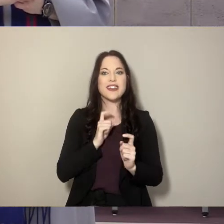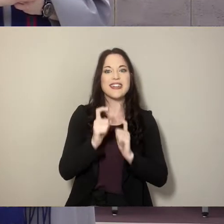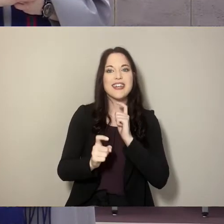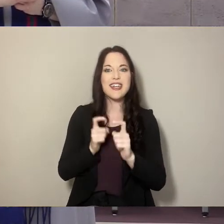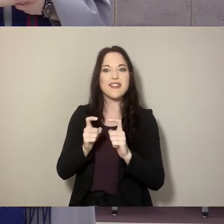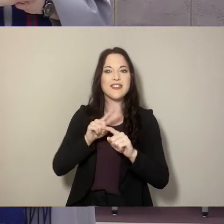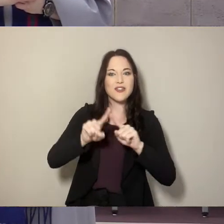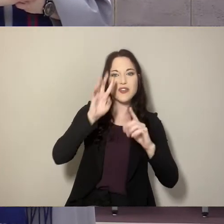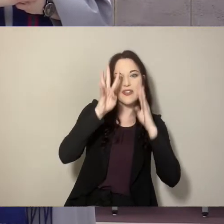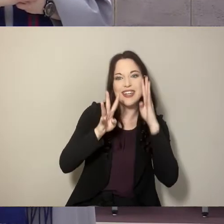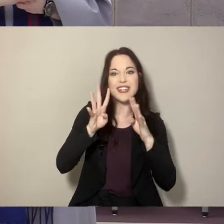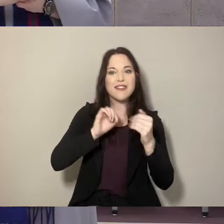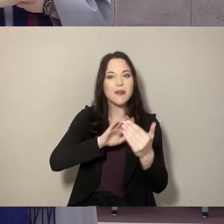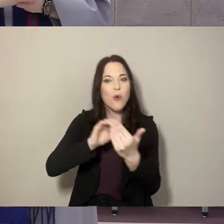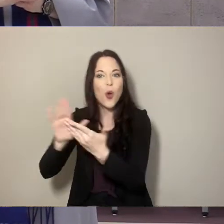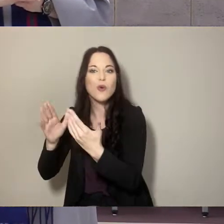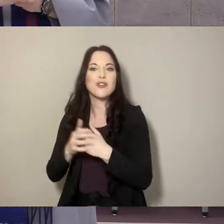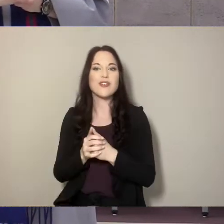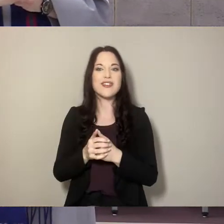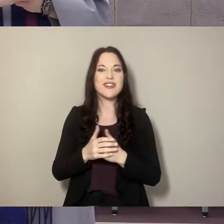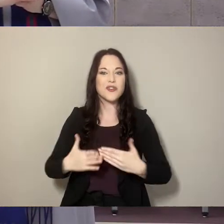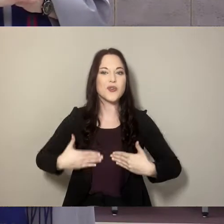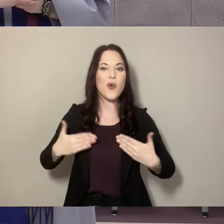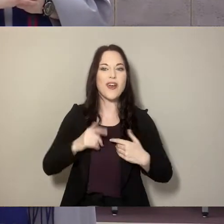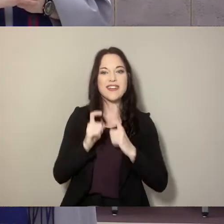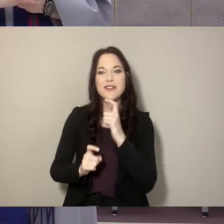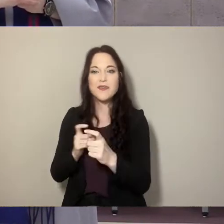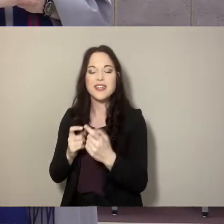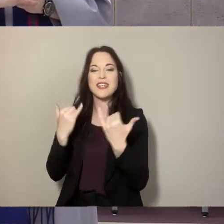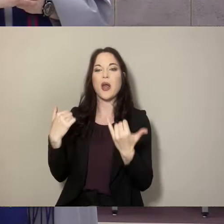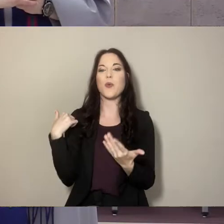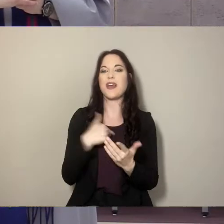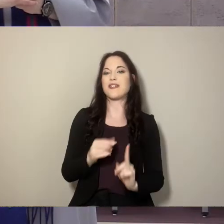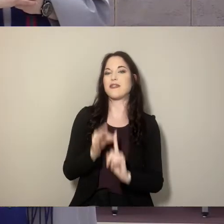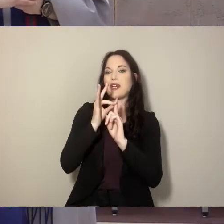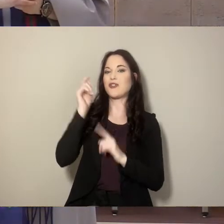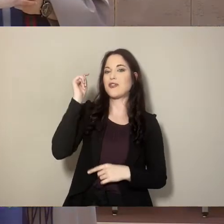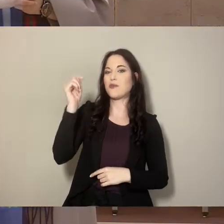now we have a special testimony on the joy of giving.